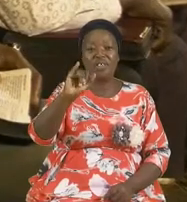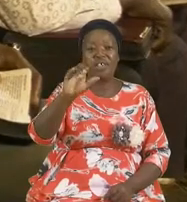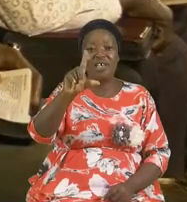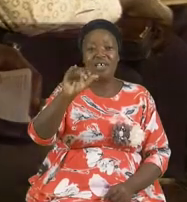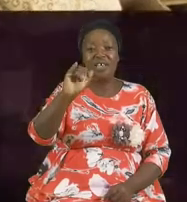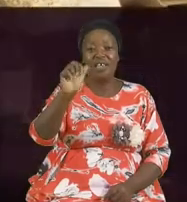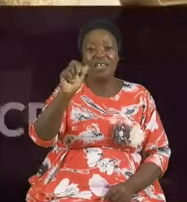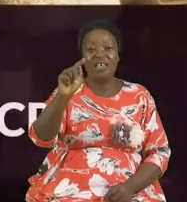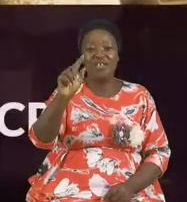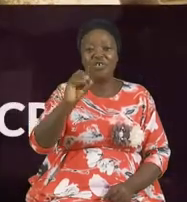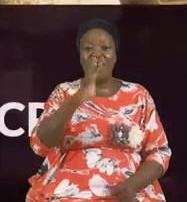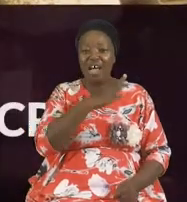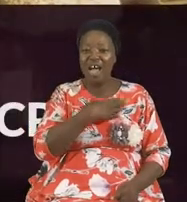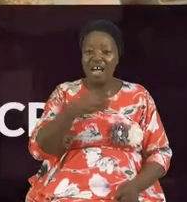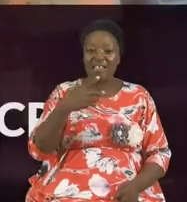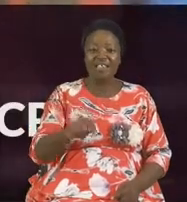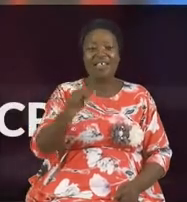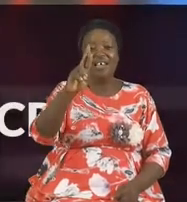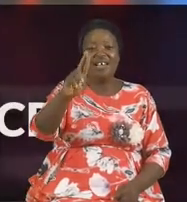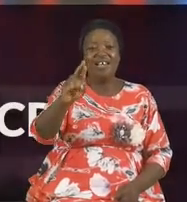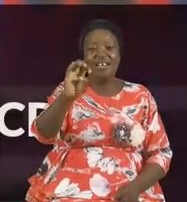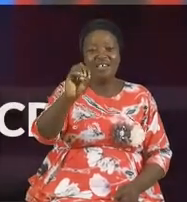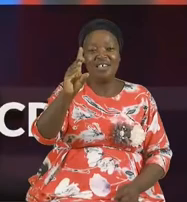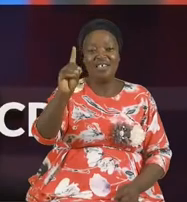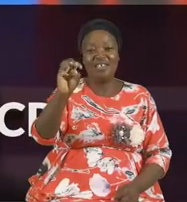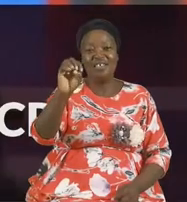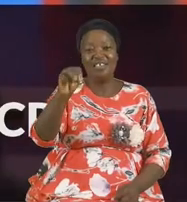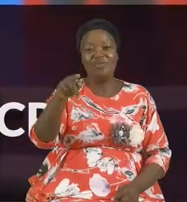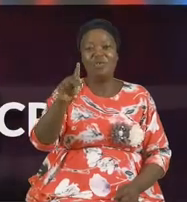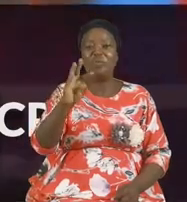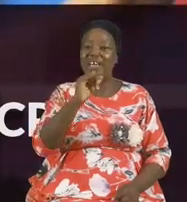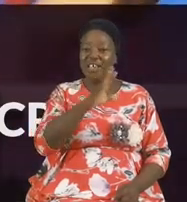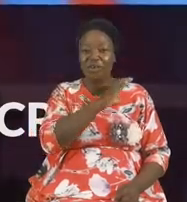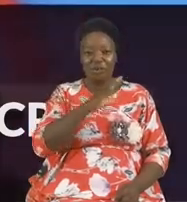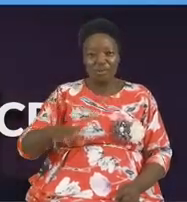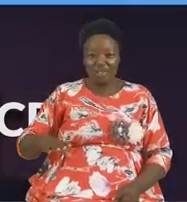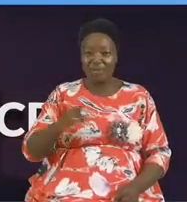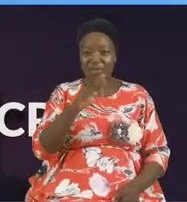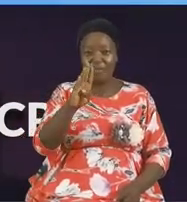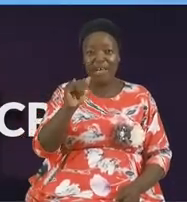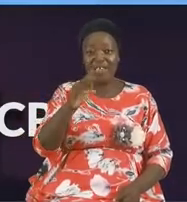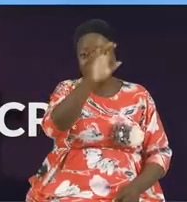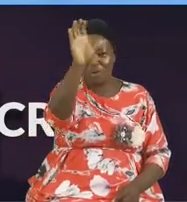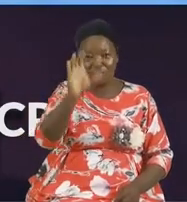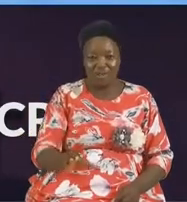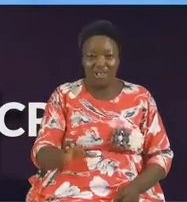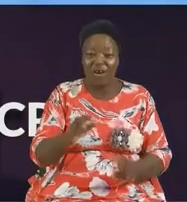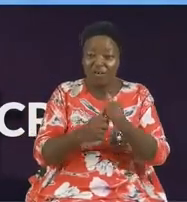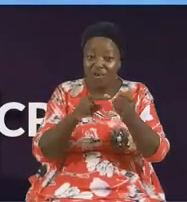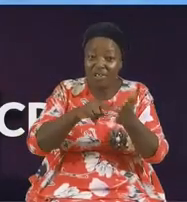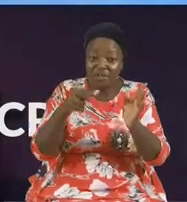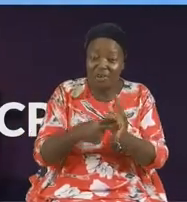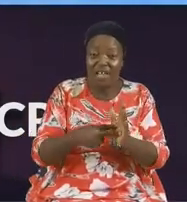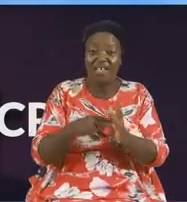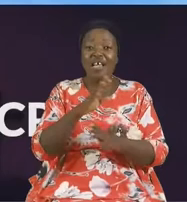reconciliation, redemption by the cross. By the cross. He died on the cross of Calvary. And